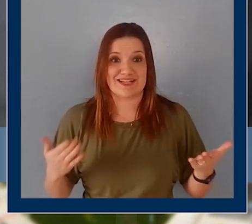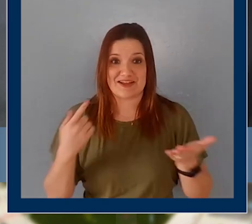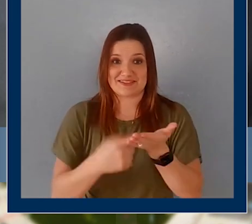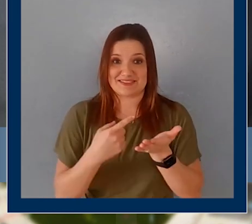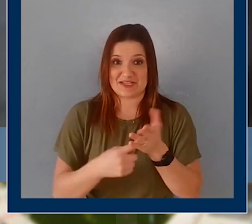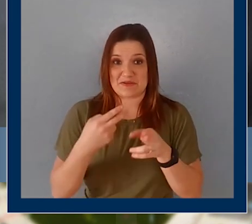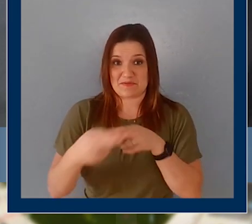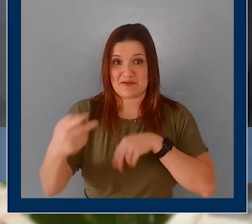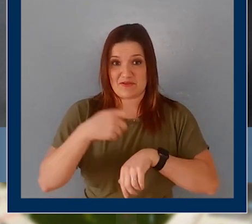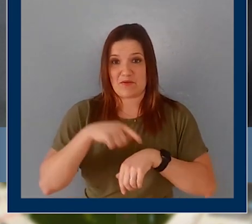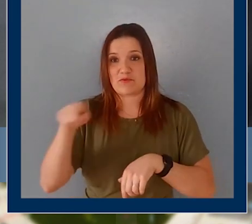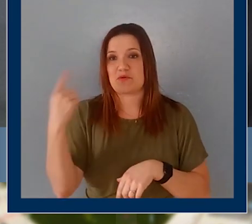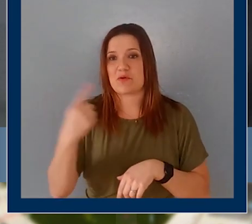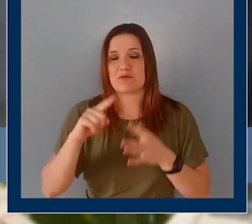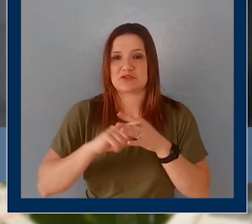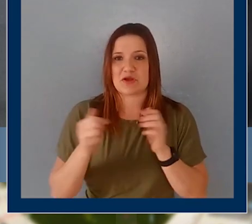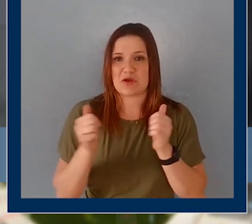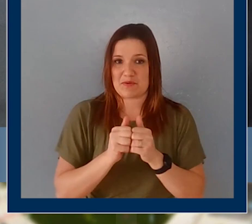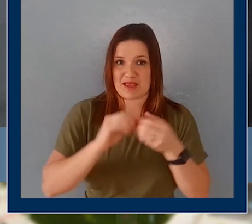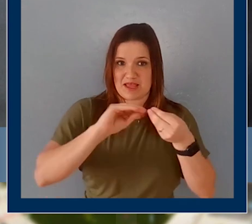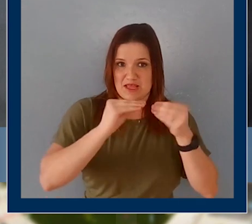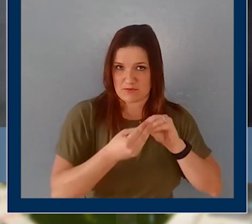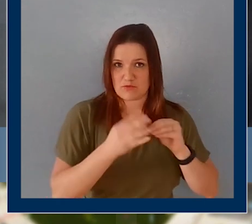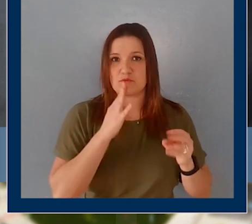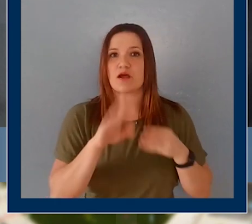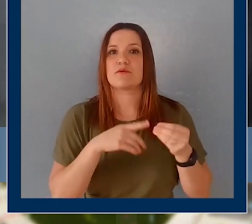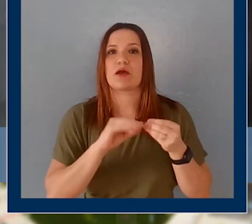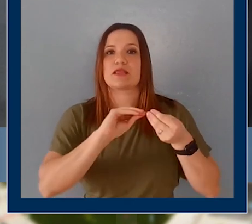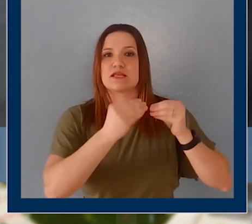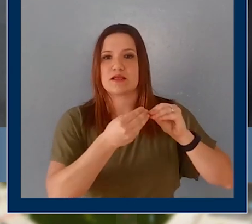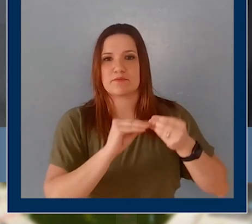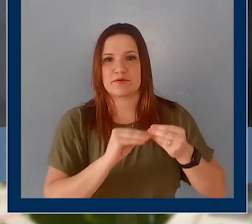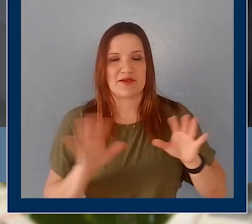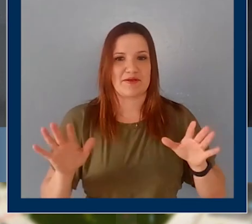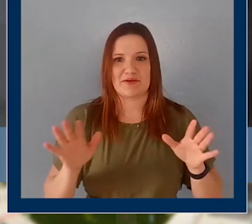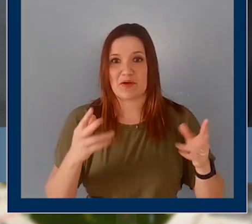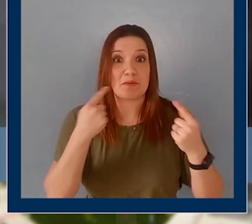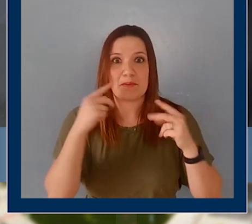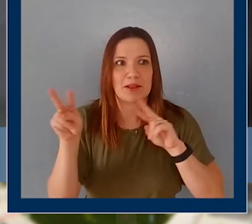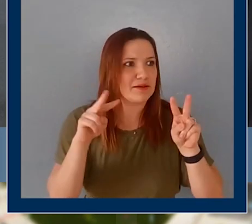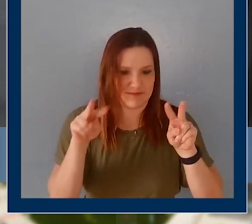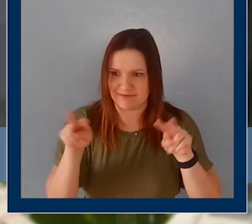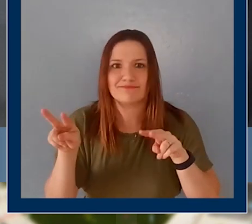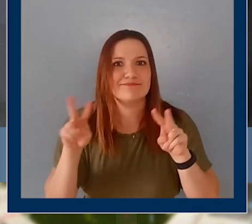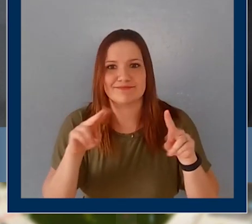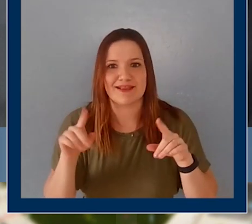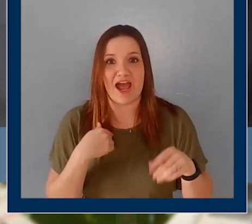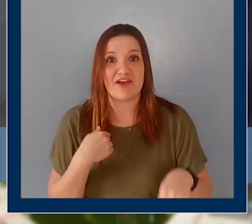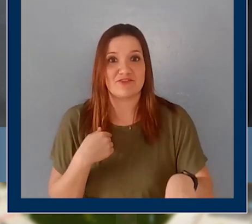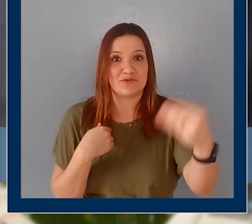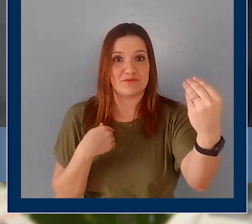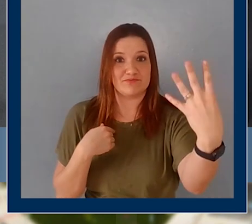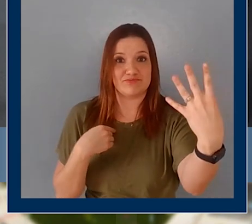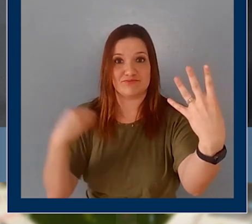season, but I certainly took some time just to, again, connect with family, even though it might have been